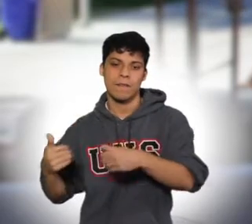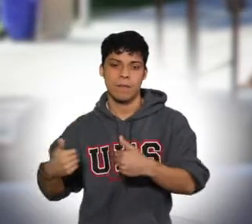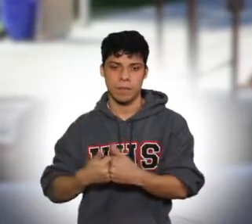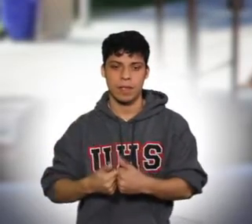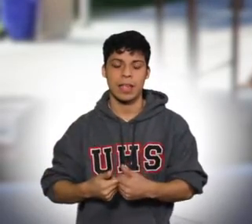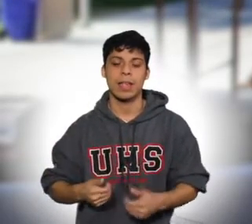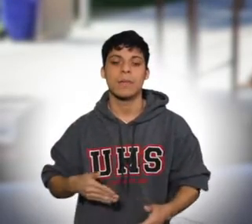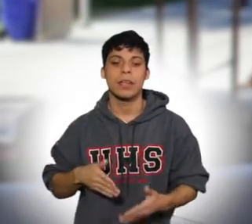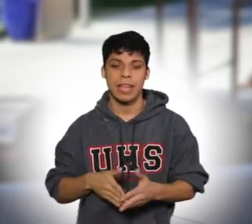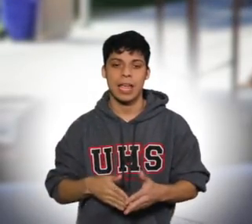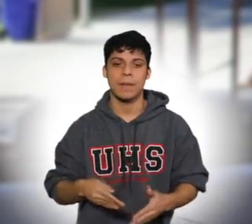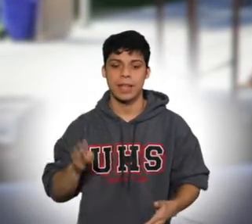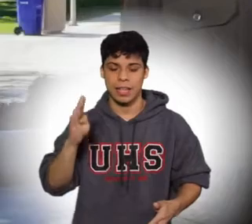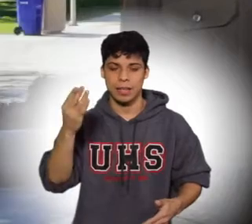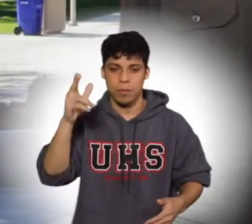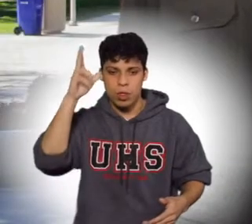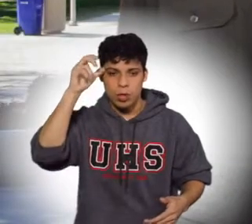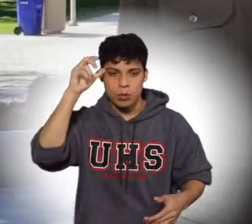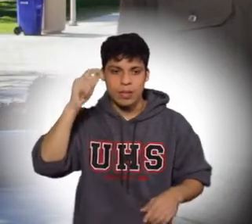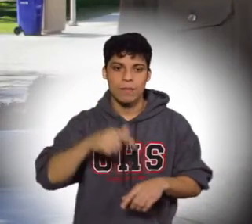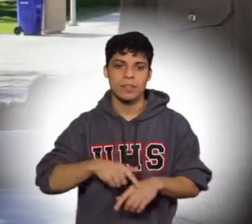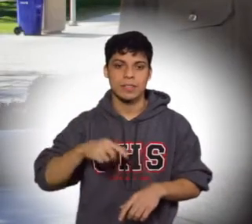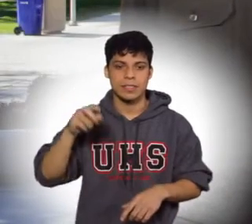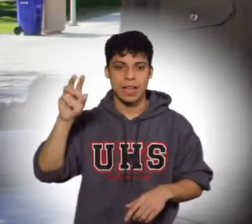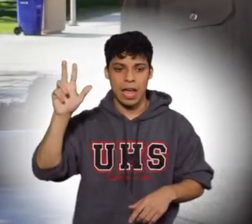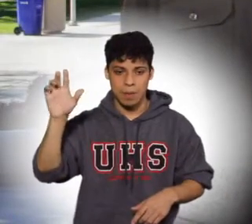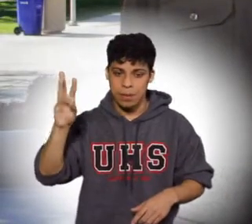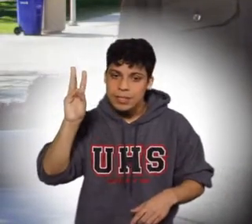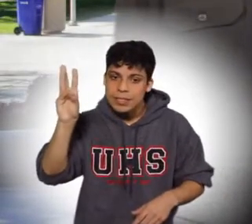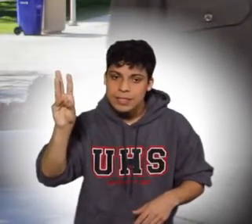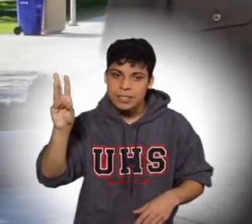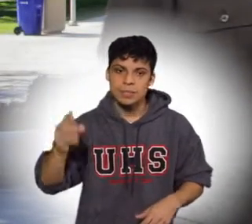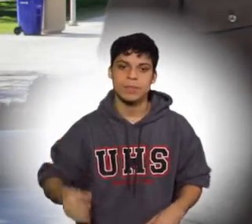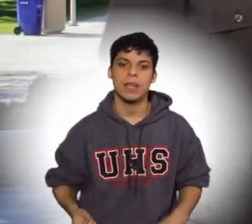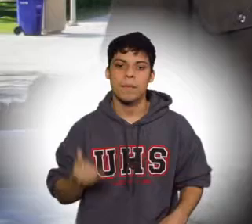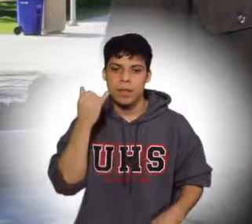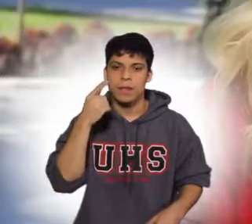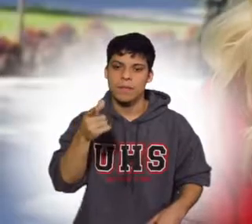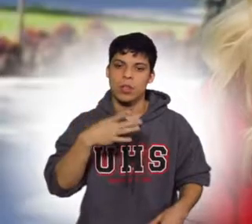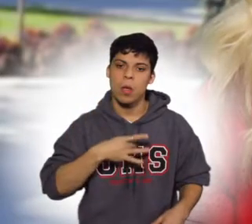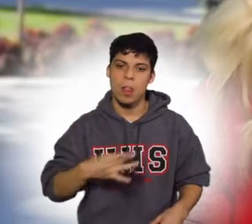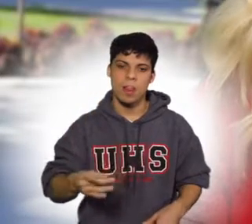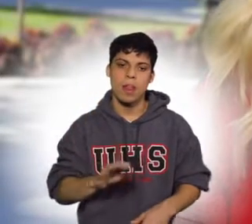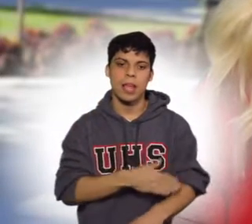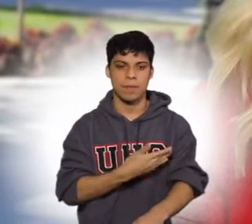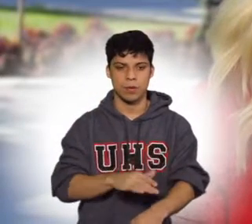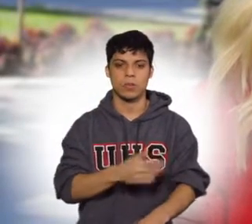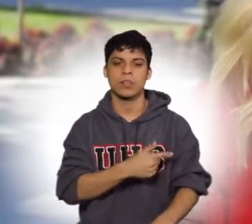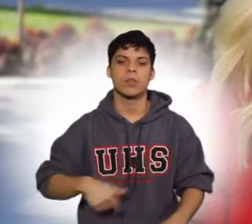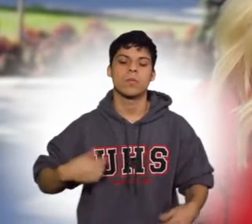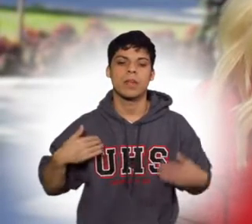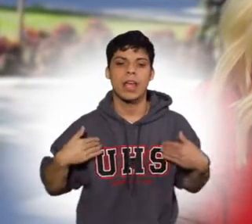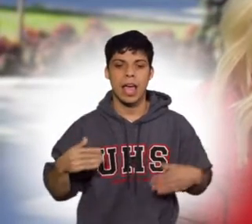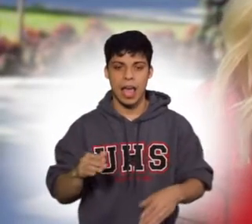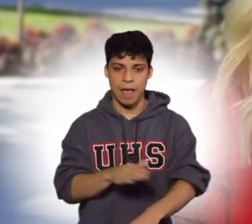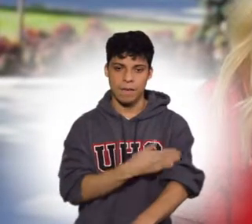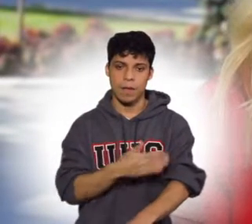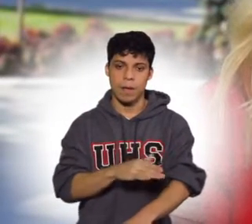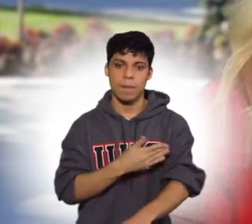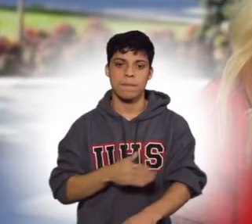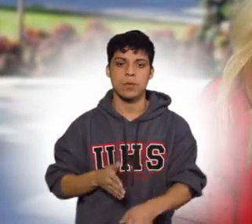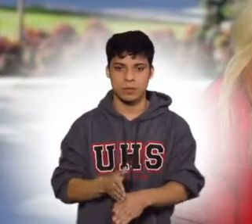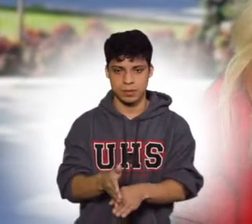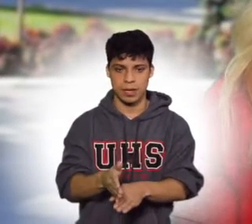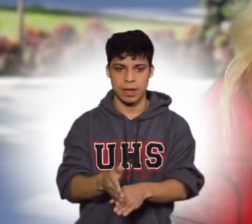game, the Rams would love your support. For those of you who are interested in music, there is a music majors recital showcase